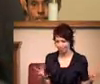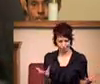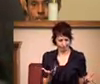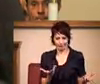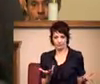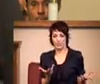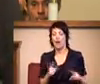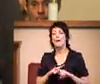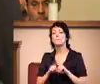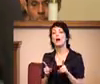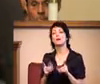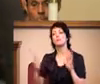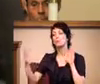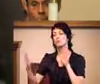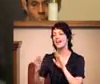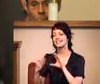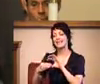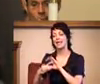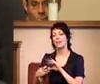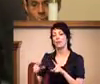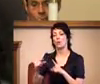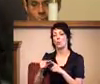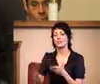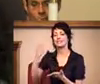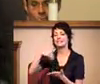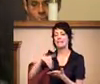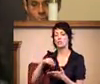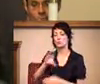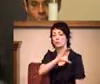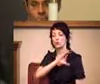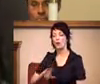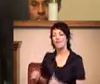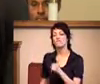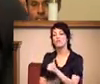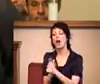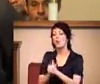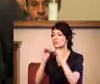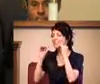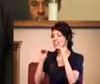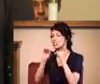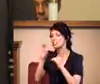to be present, be in the Word, centered in Christ, following the teachings of Jesus,